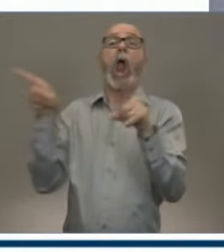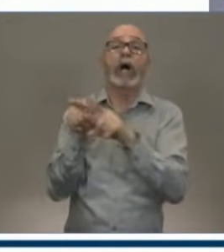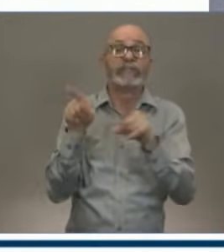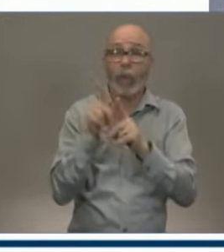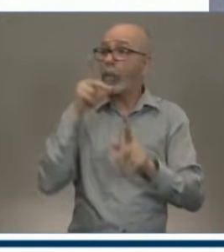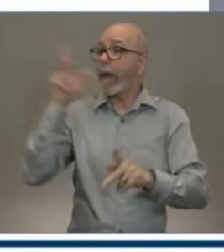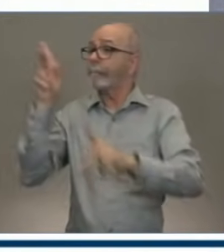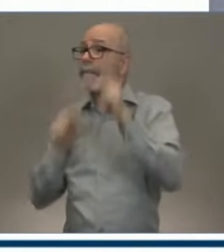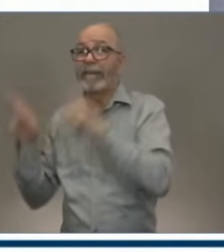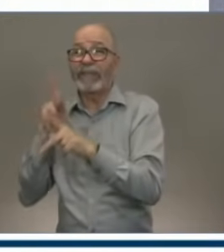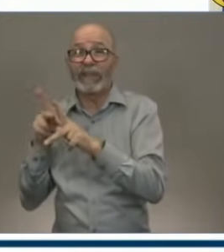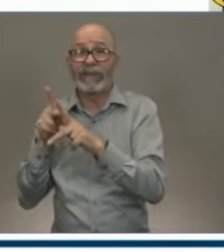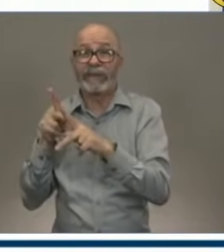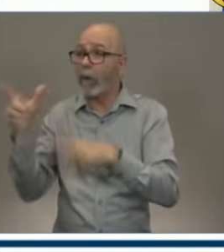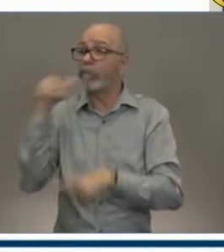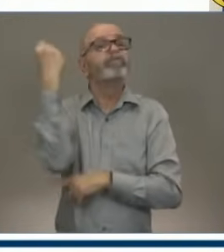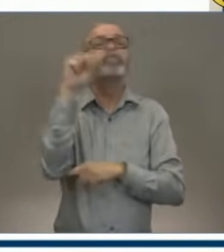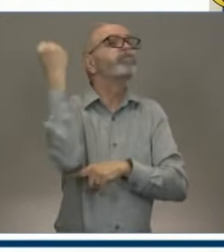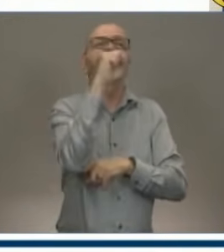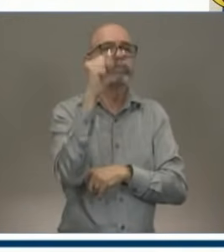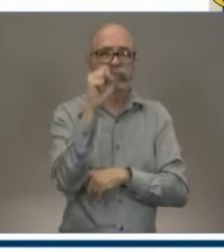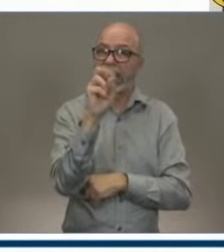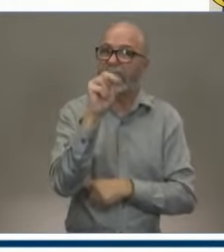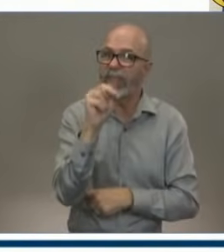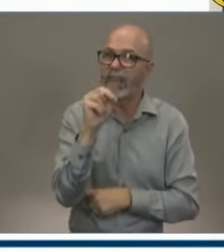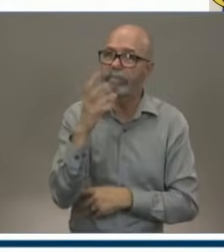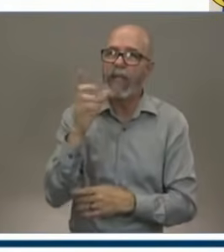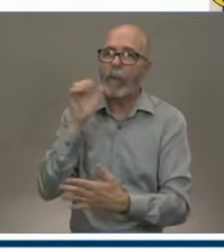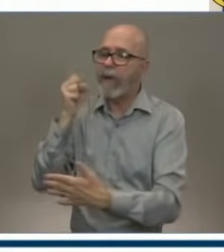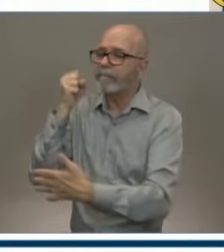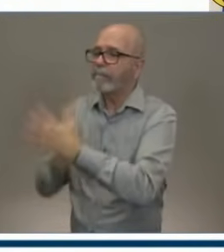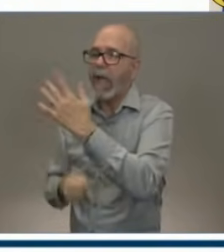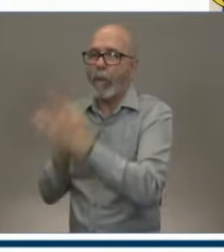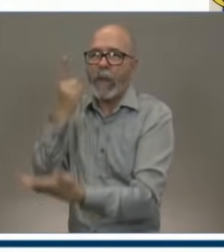$1,000. Next question will go to Jean Laroche with CBC.